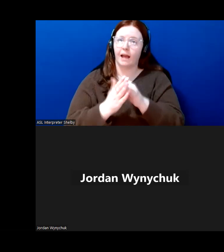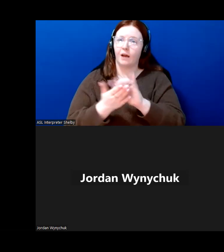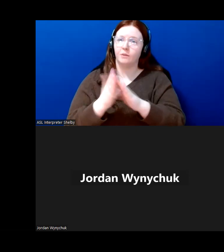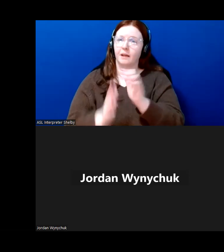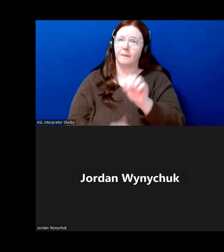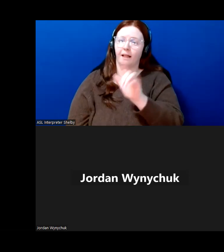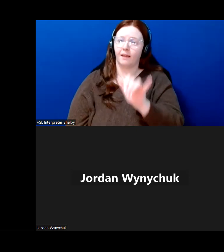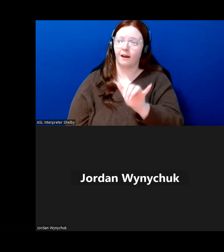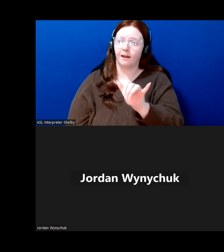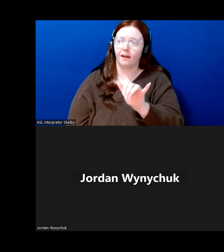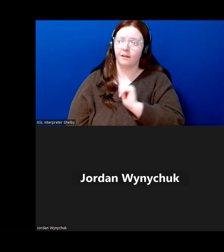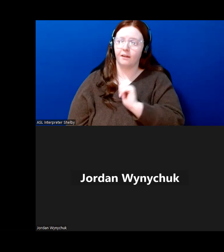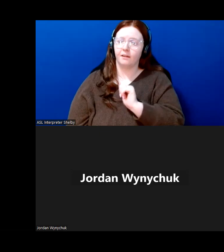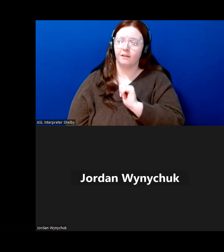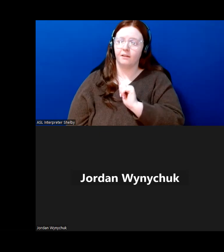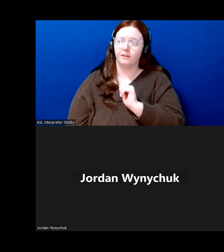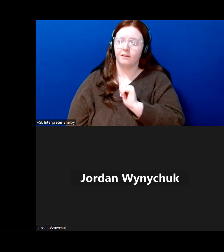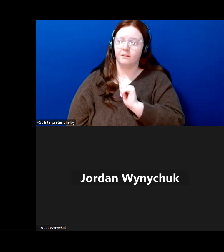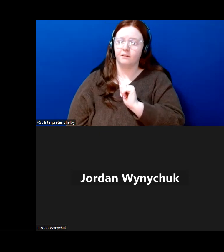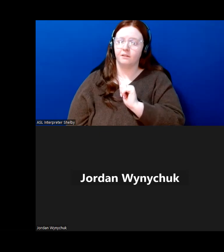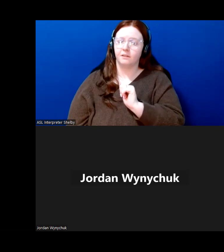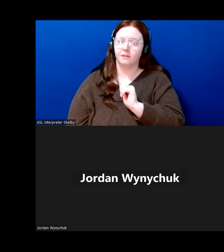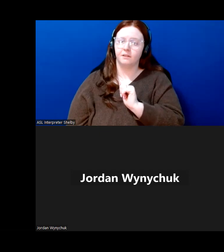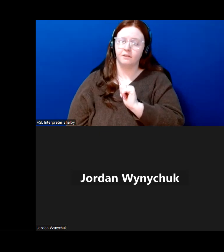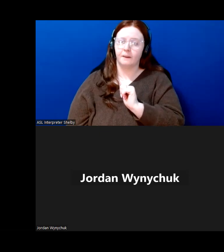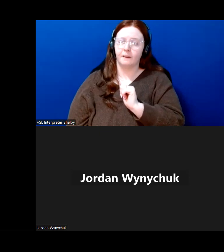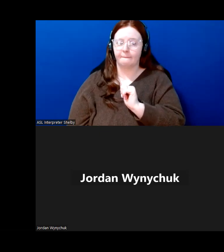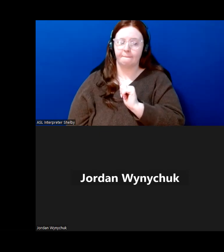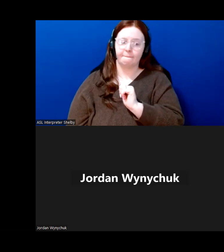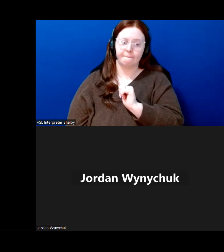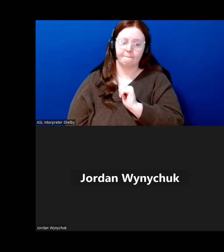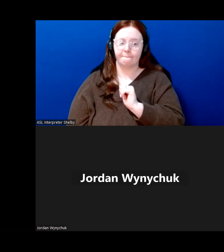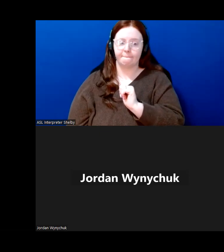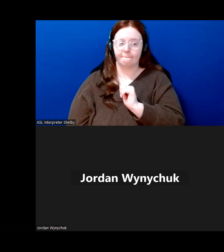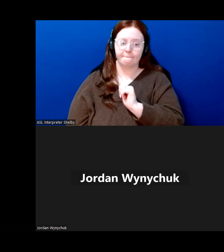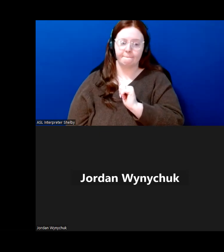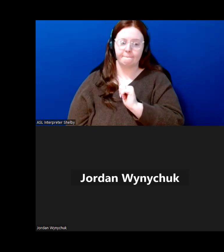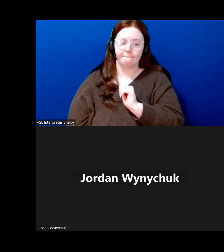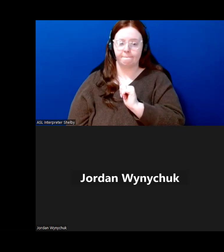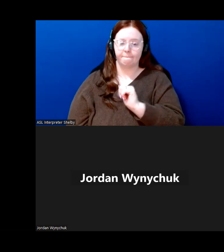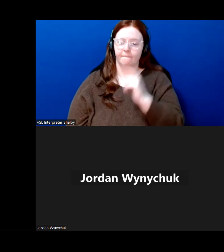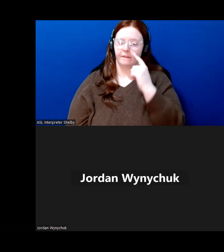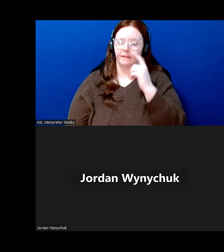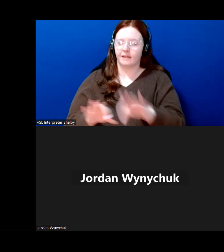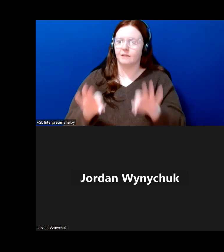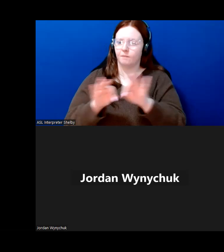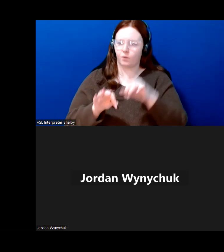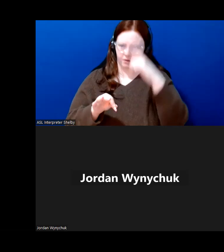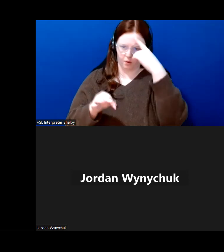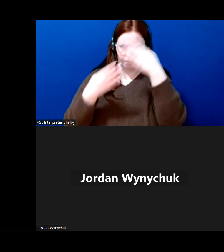say one of the most important things I believe is to have an open mind, which all of you